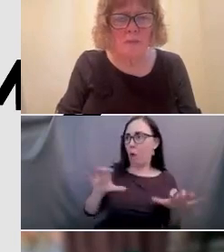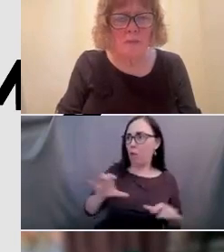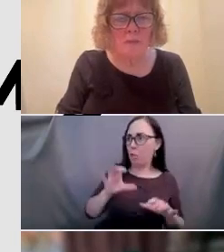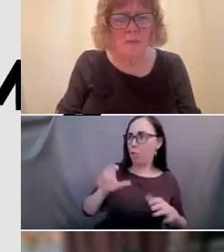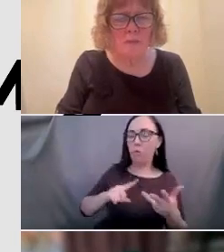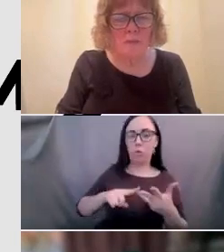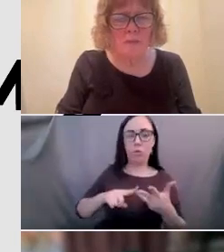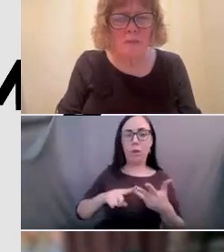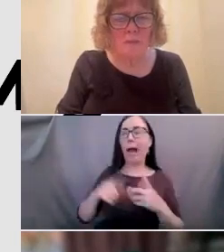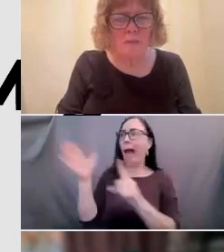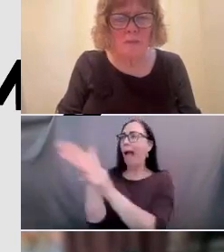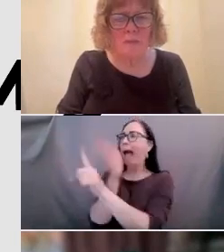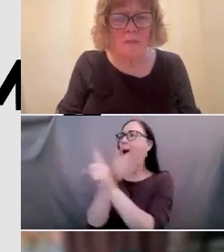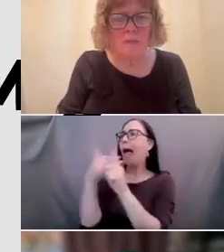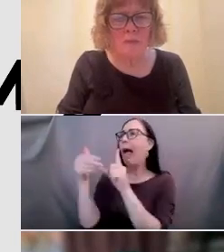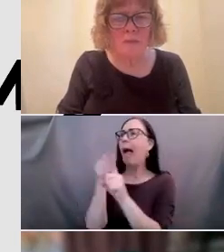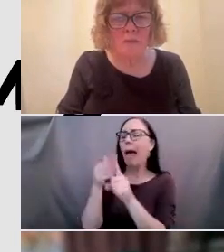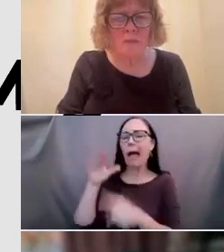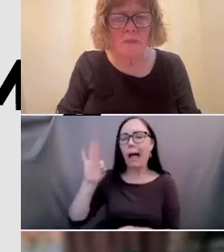excessive flattery,